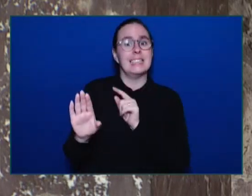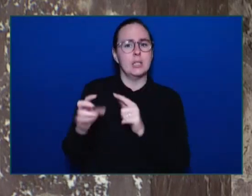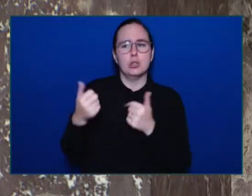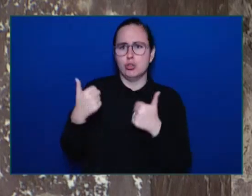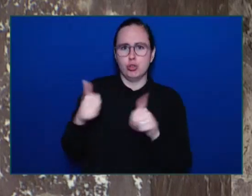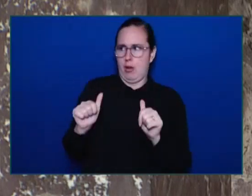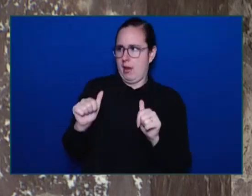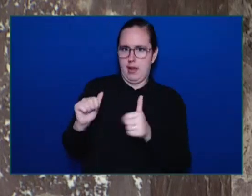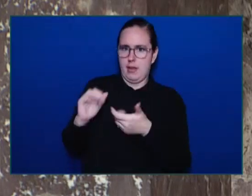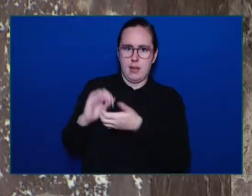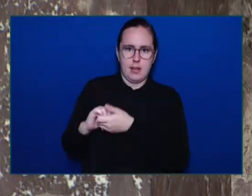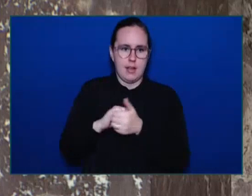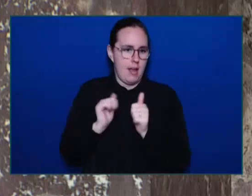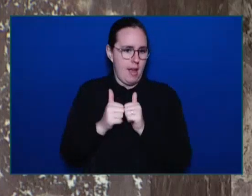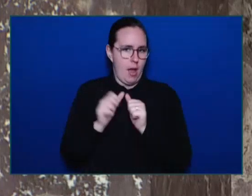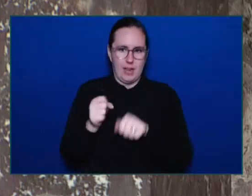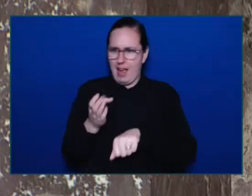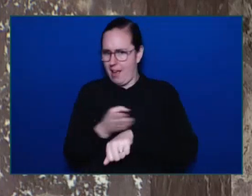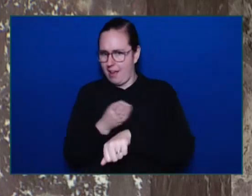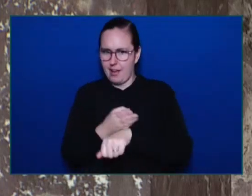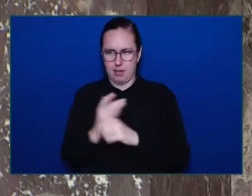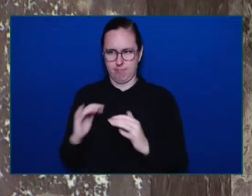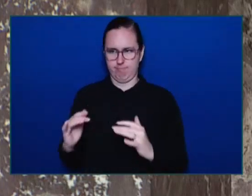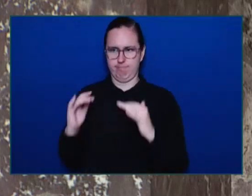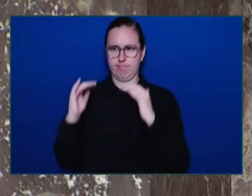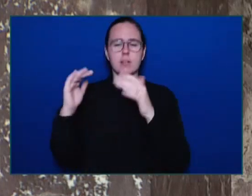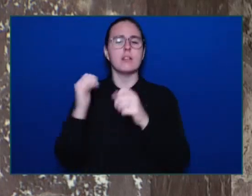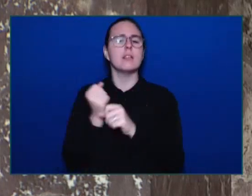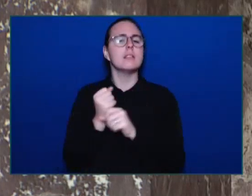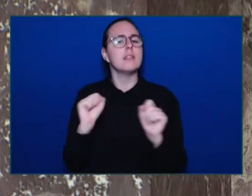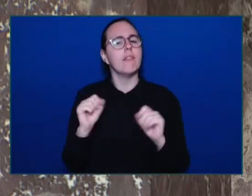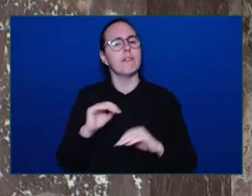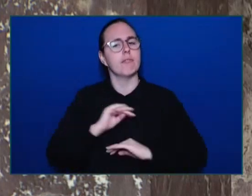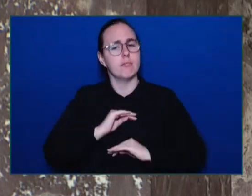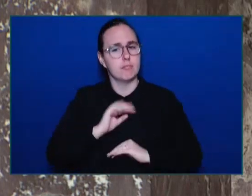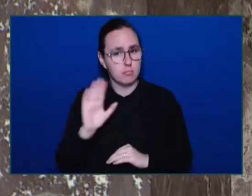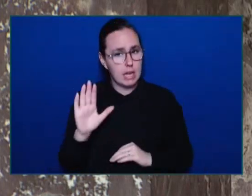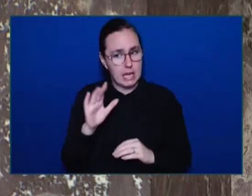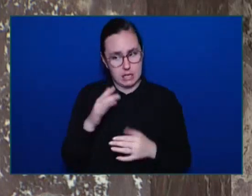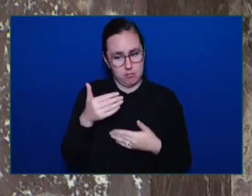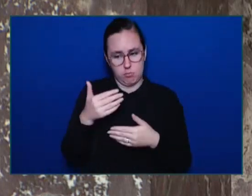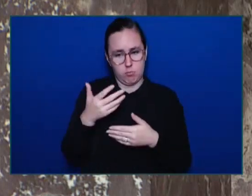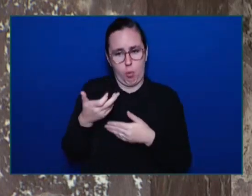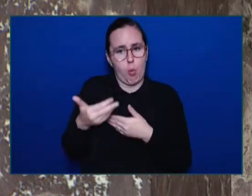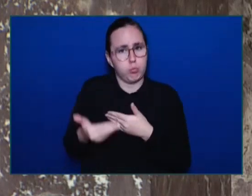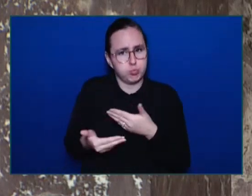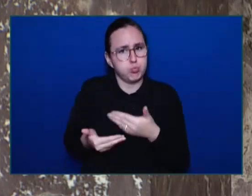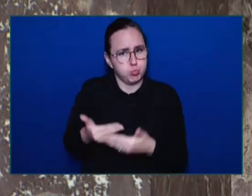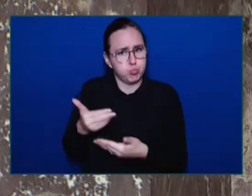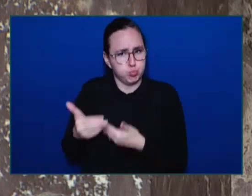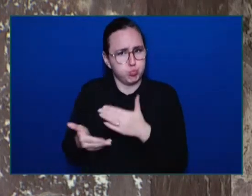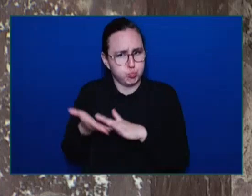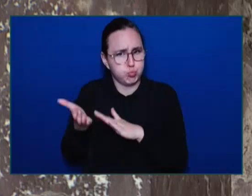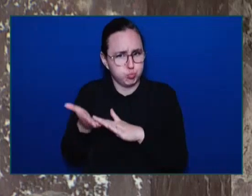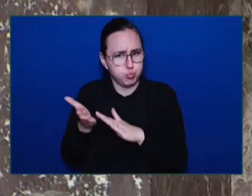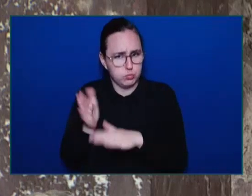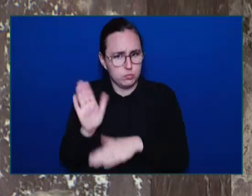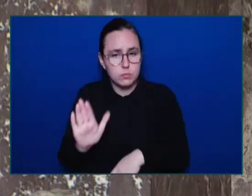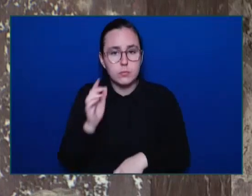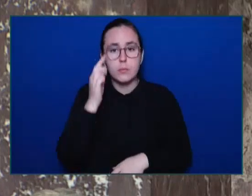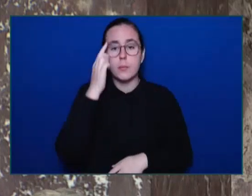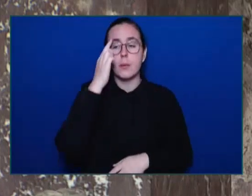over the long term that we need to move away from the SRO model, and that work has also begun. City of